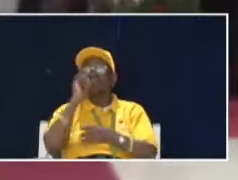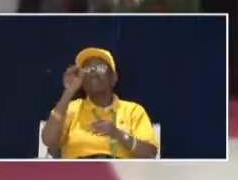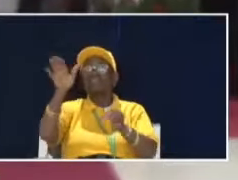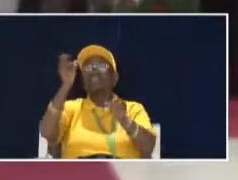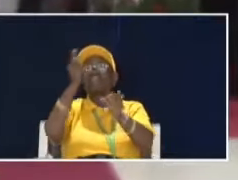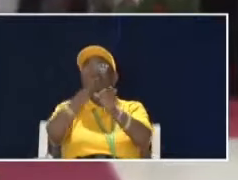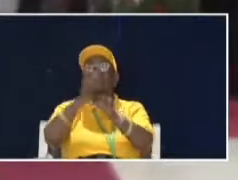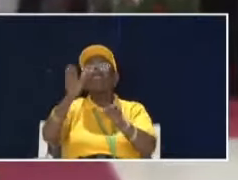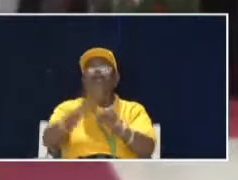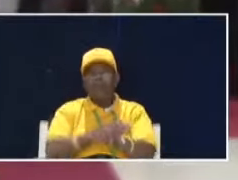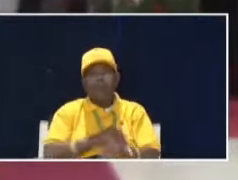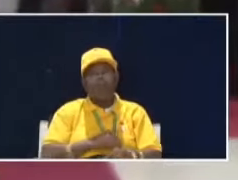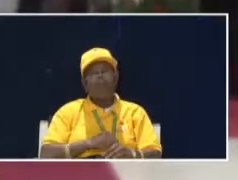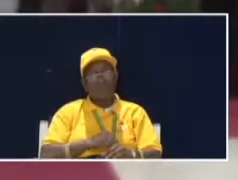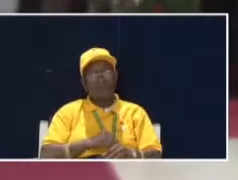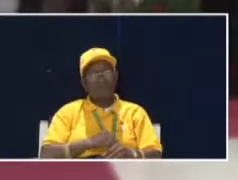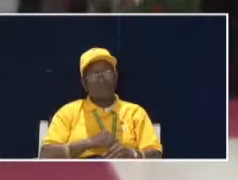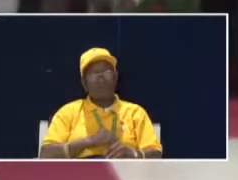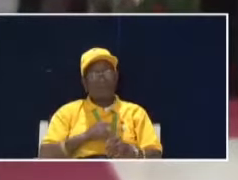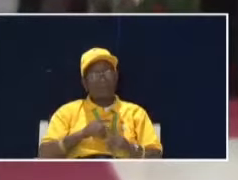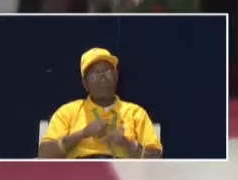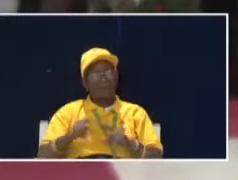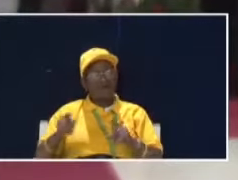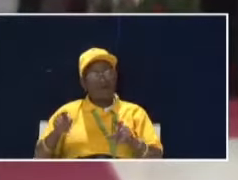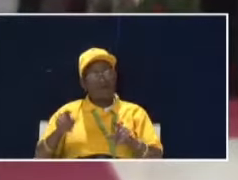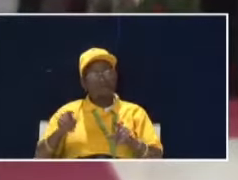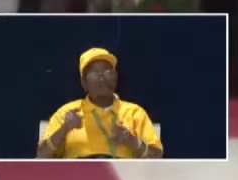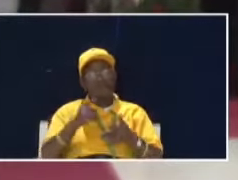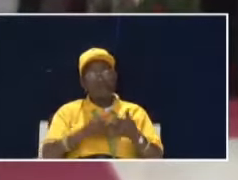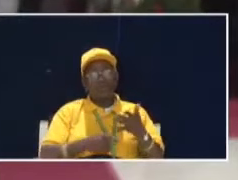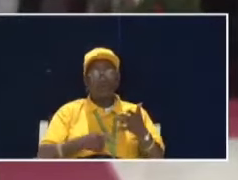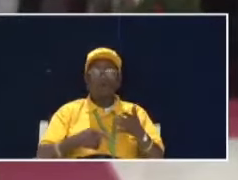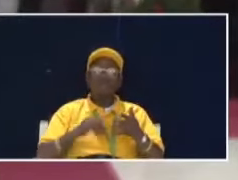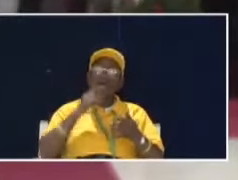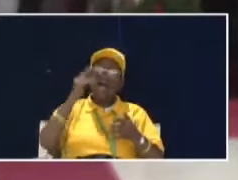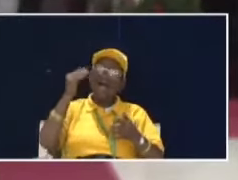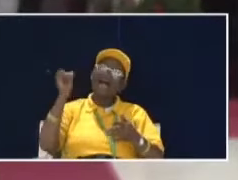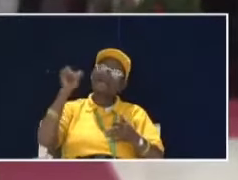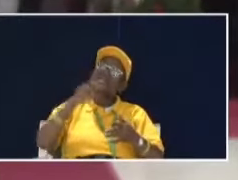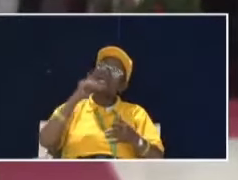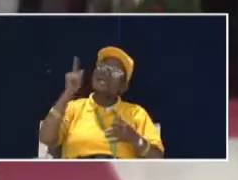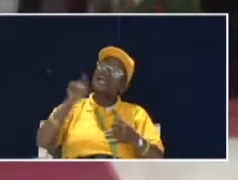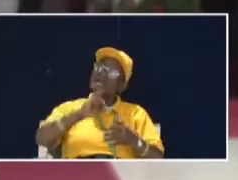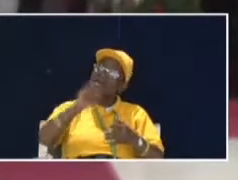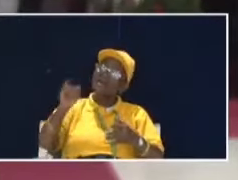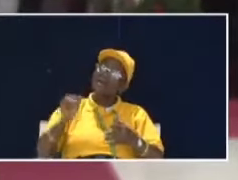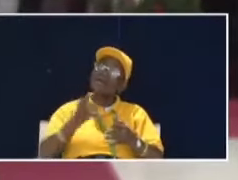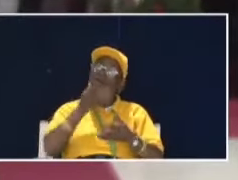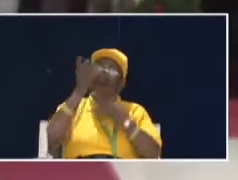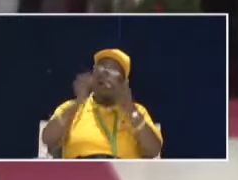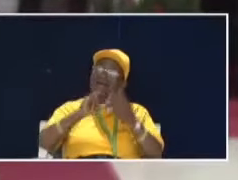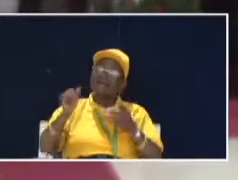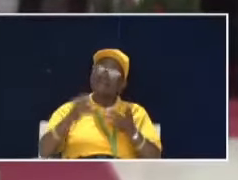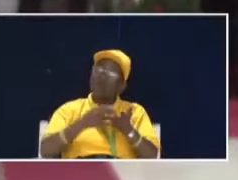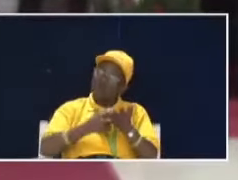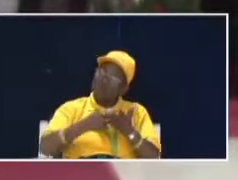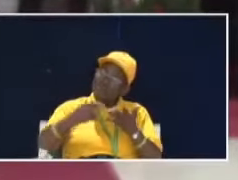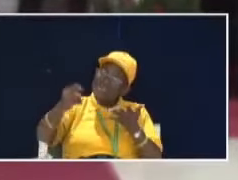But what are they crying? "Holy, holy, holy."